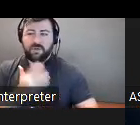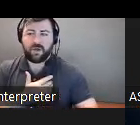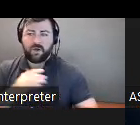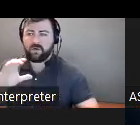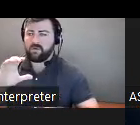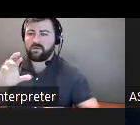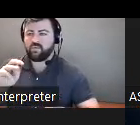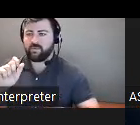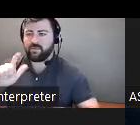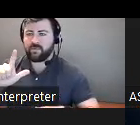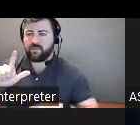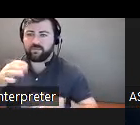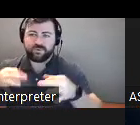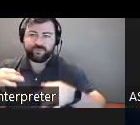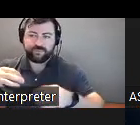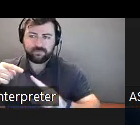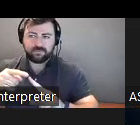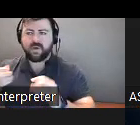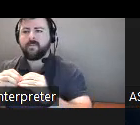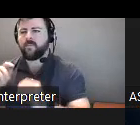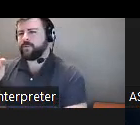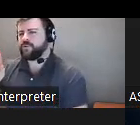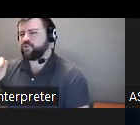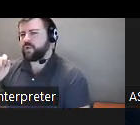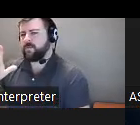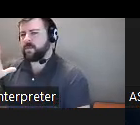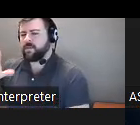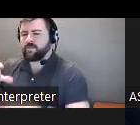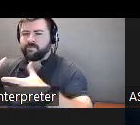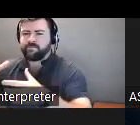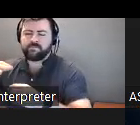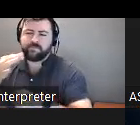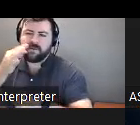justice and more tribal government representation?